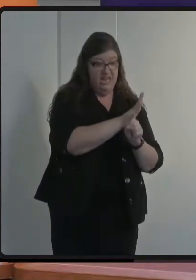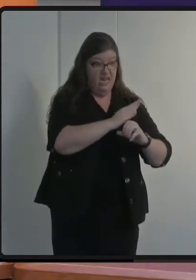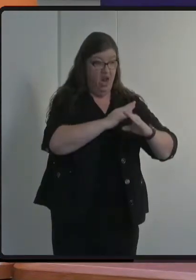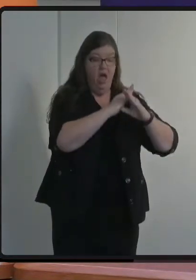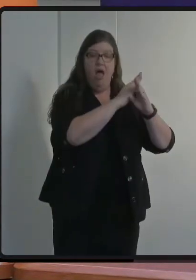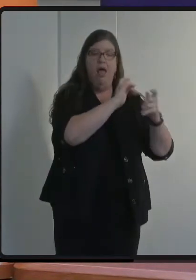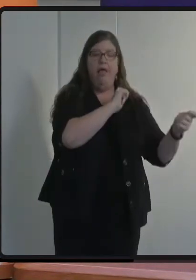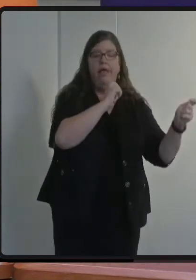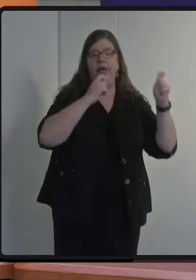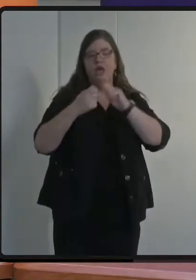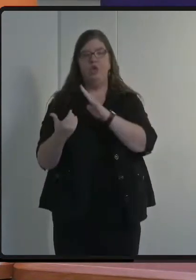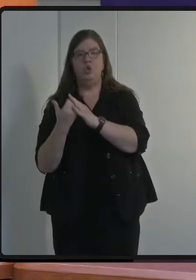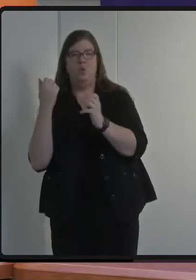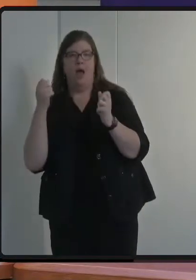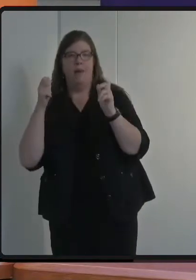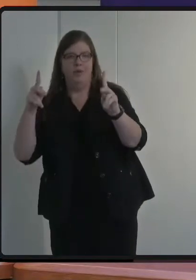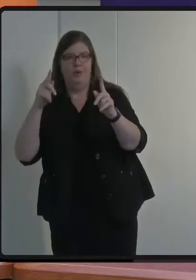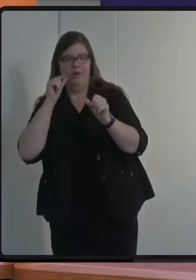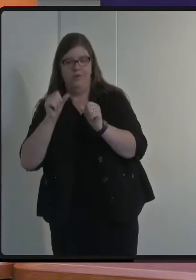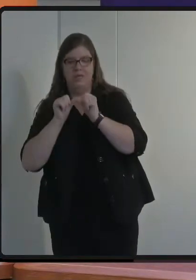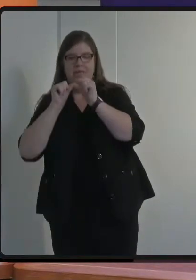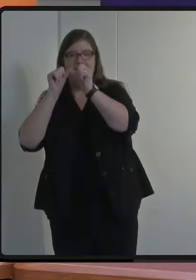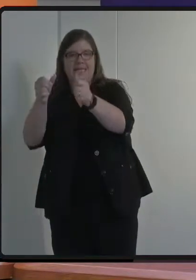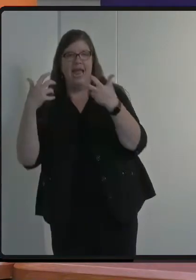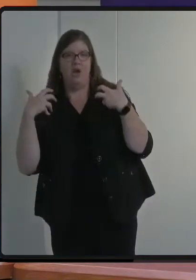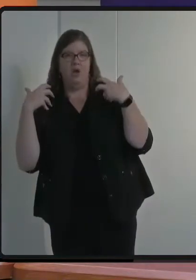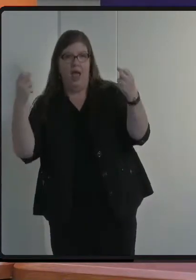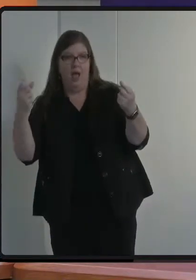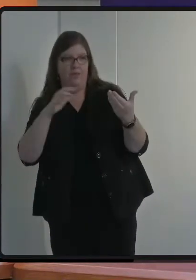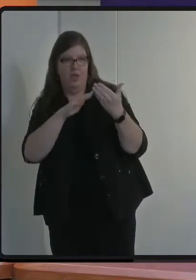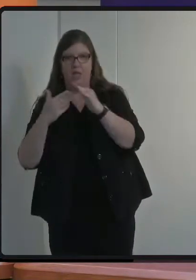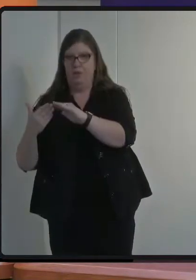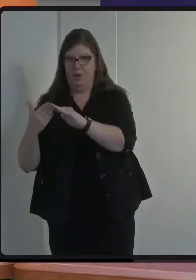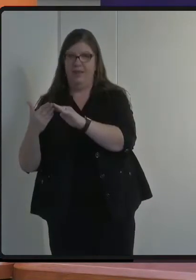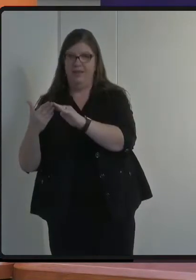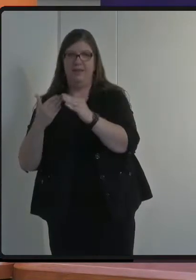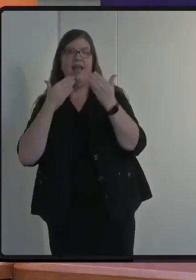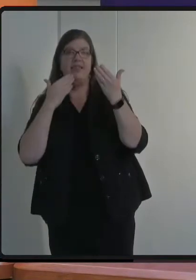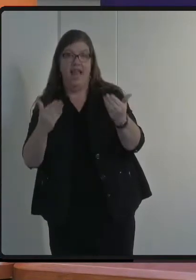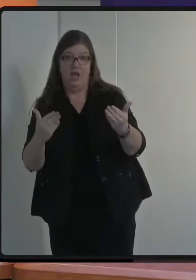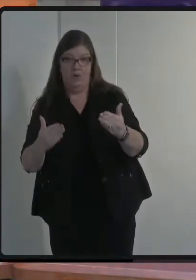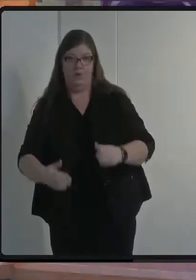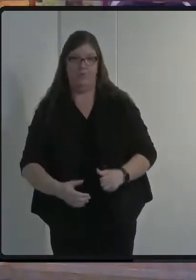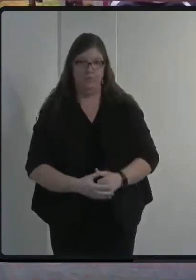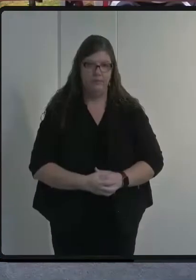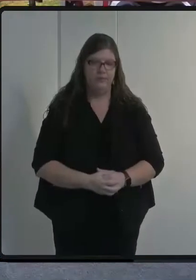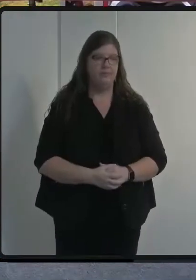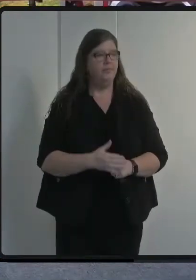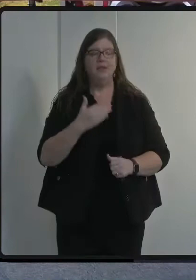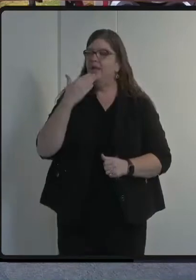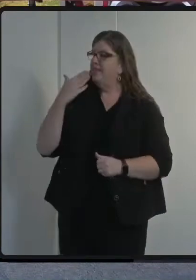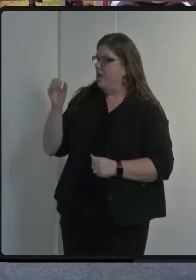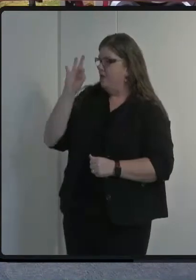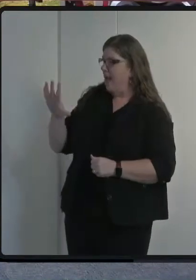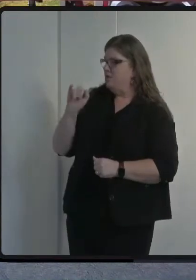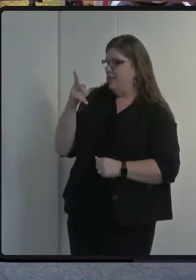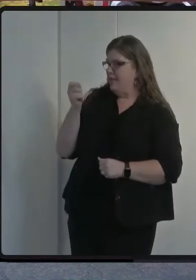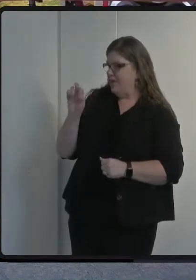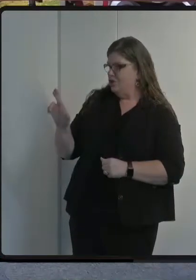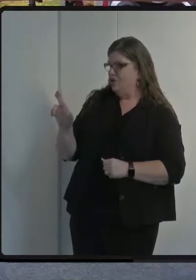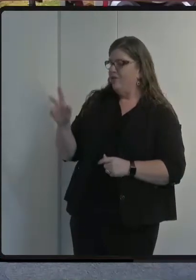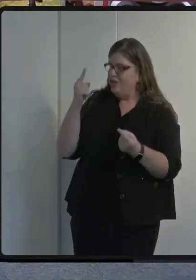a new opportunity for sustainable health in our communities. Thank you. Thank you, Pastor Leichter, for